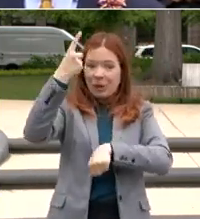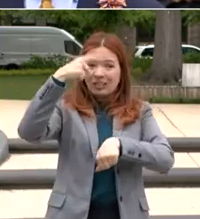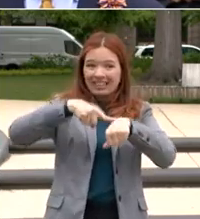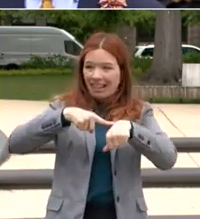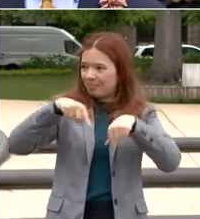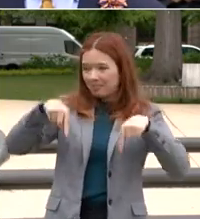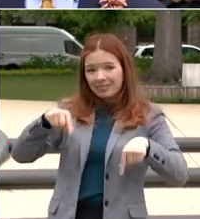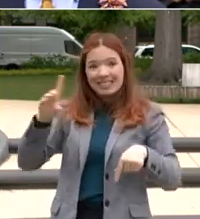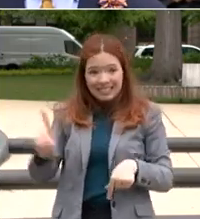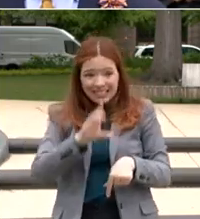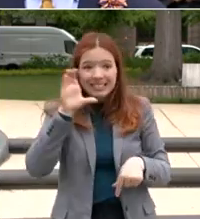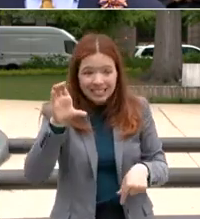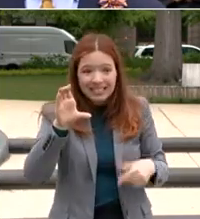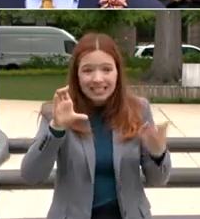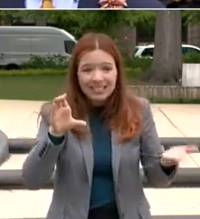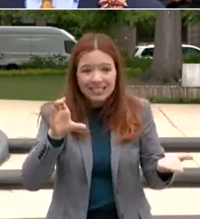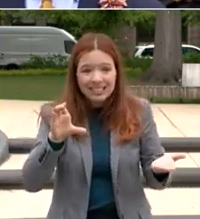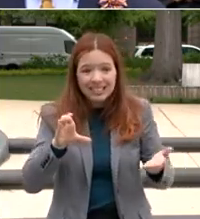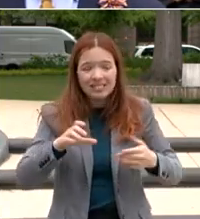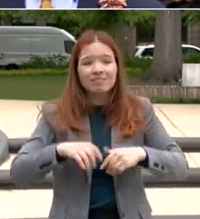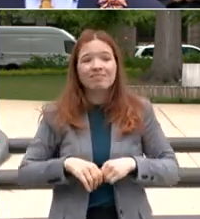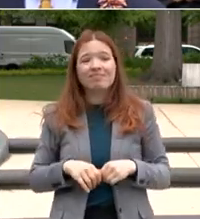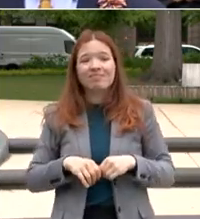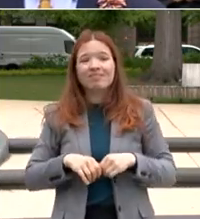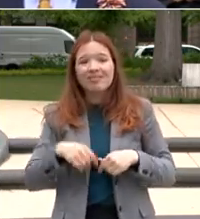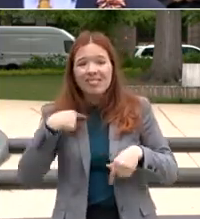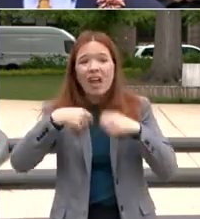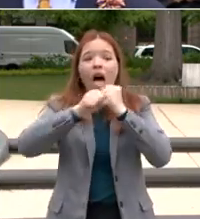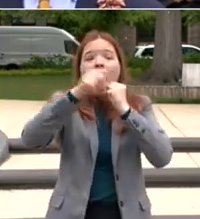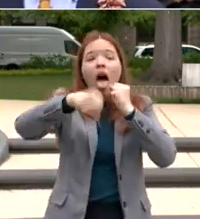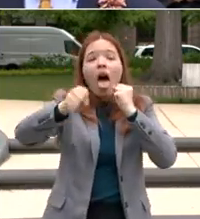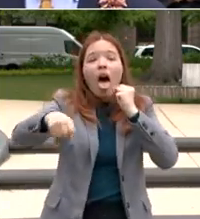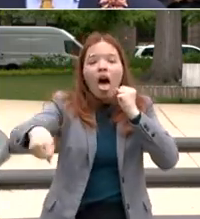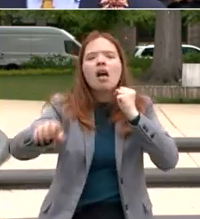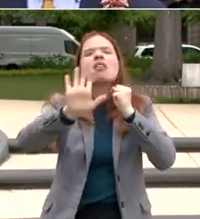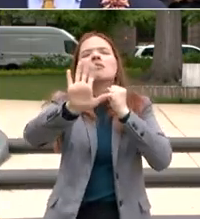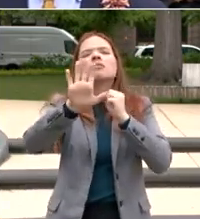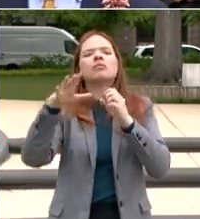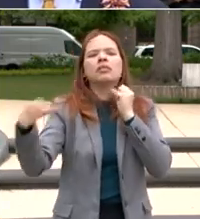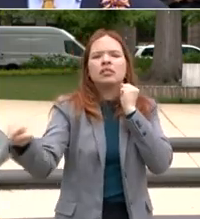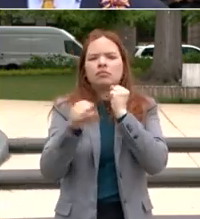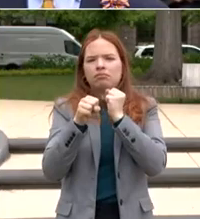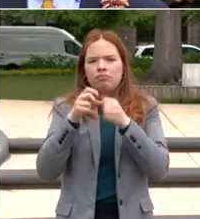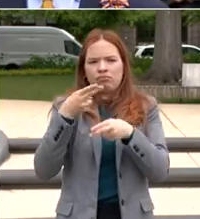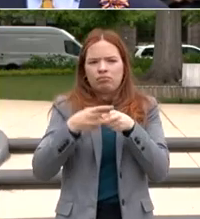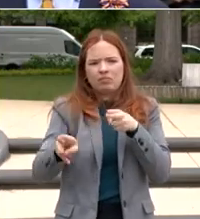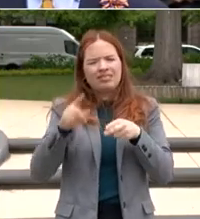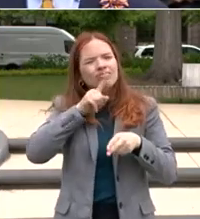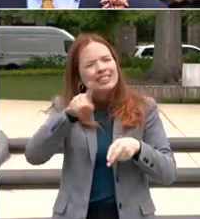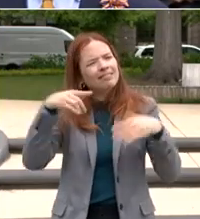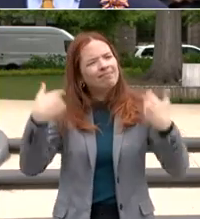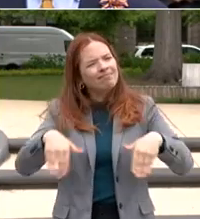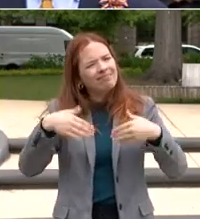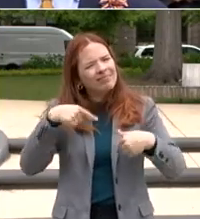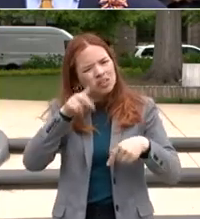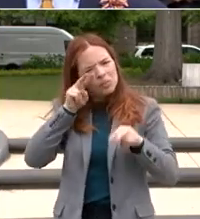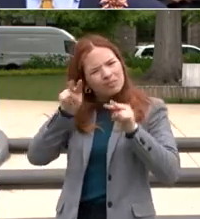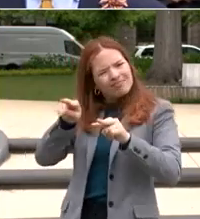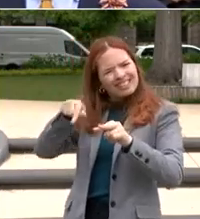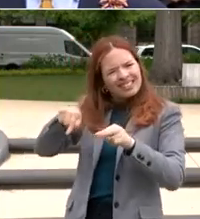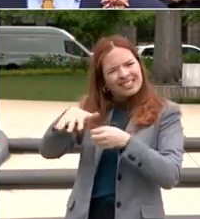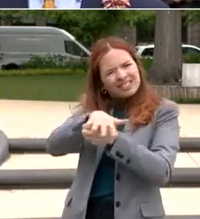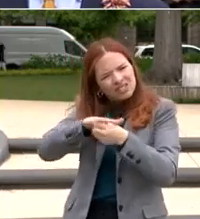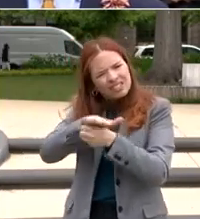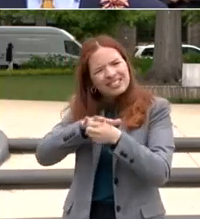an overstatement to say that it will transform how our city thinks about public transportation.